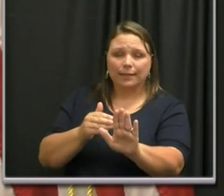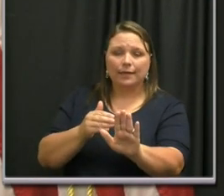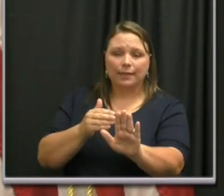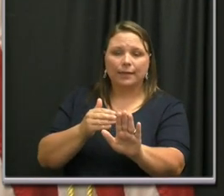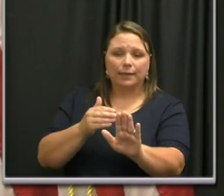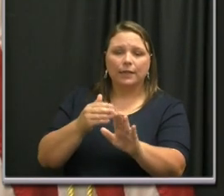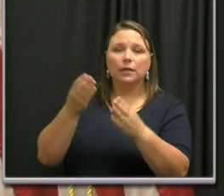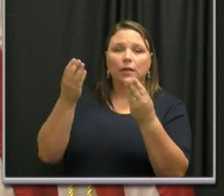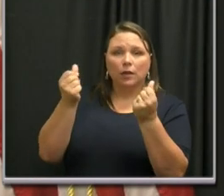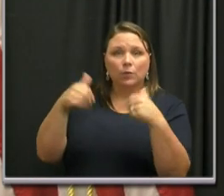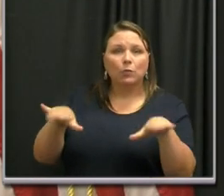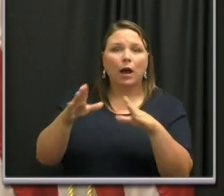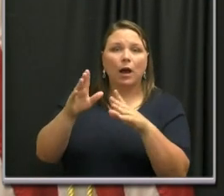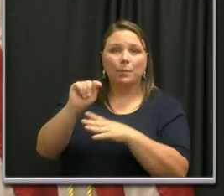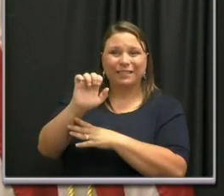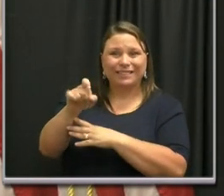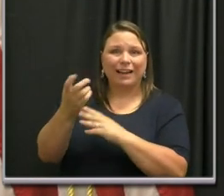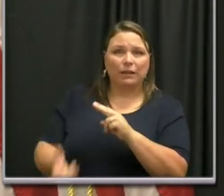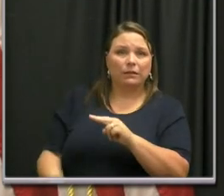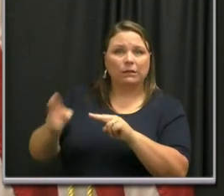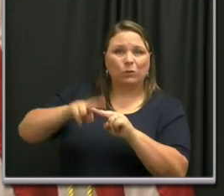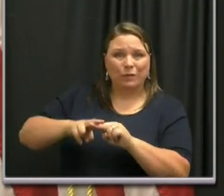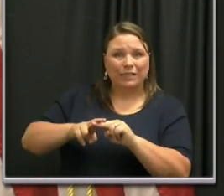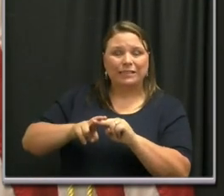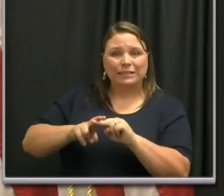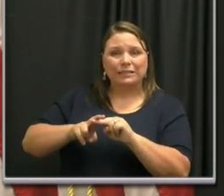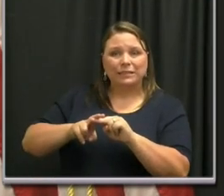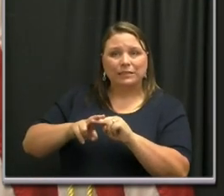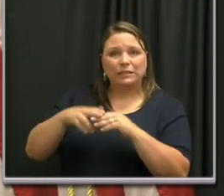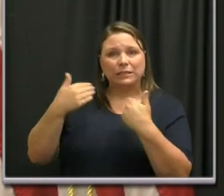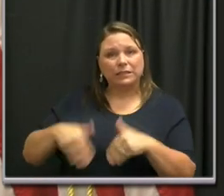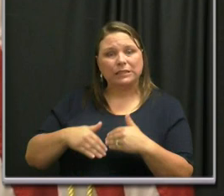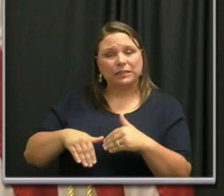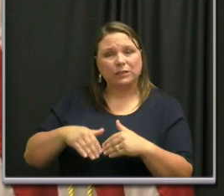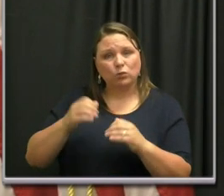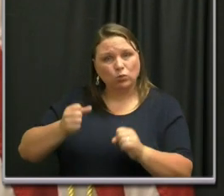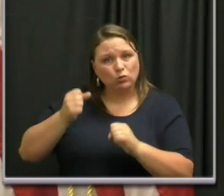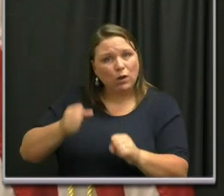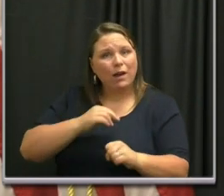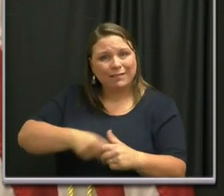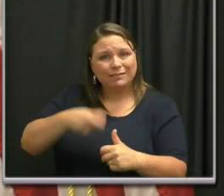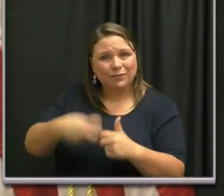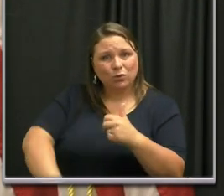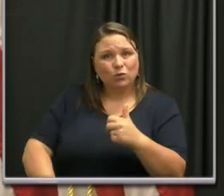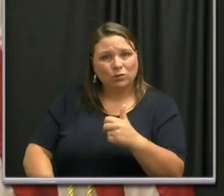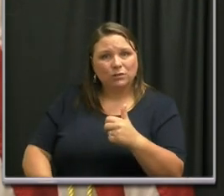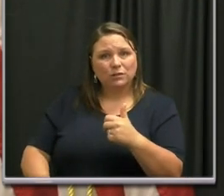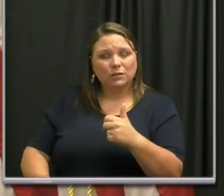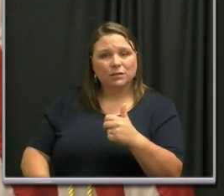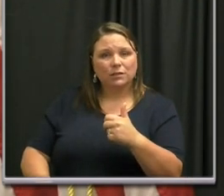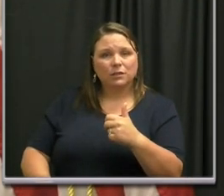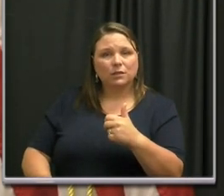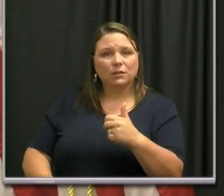the property tax increase is sharp and difficult and